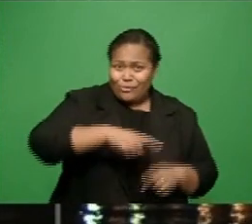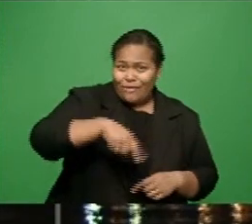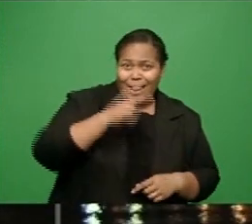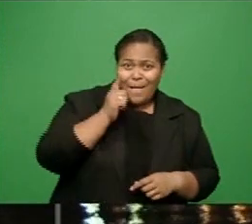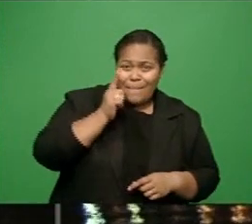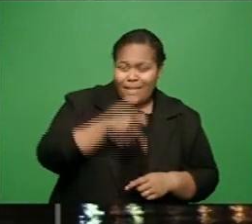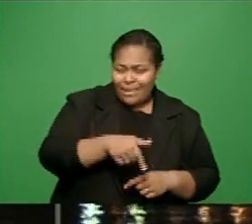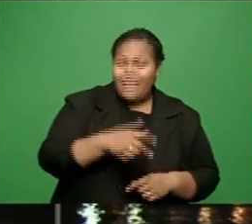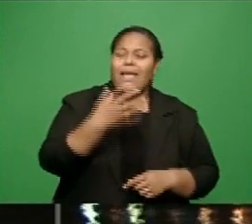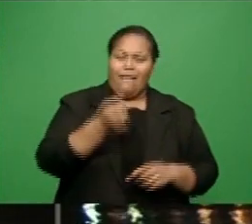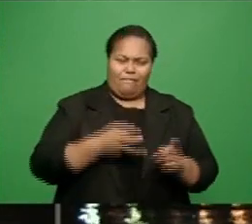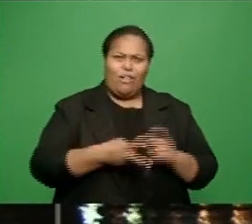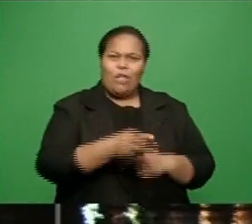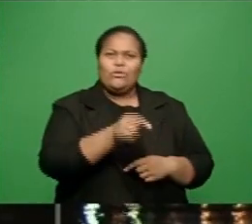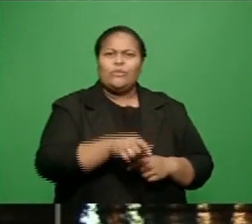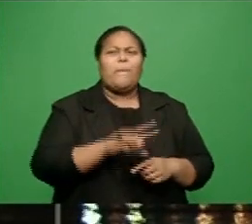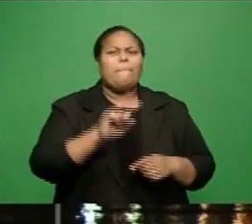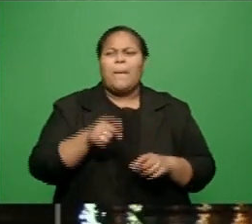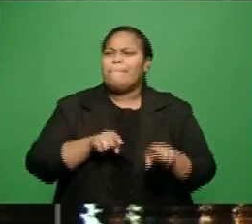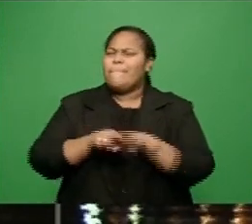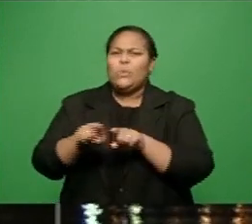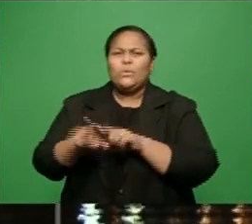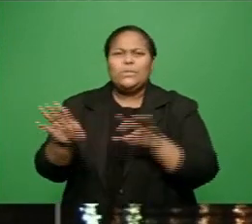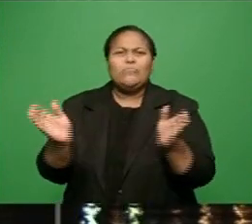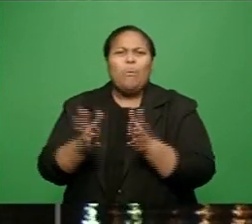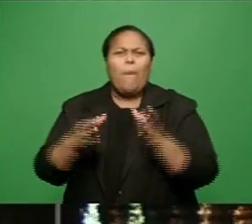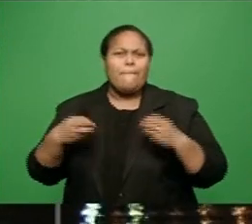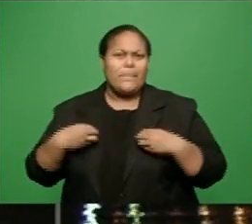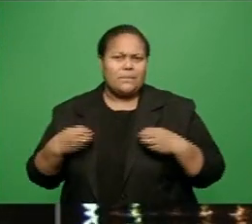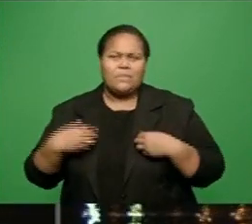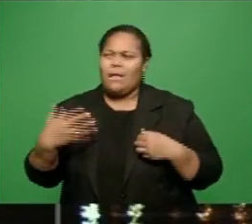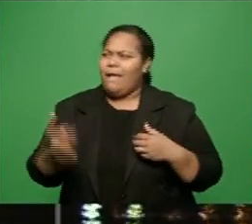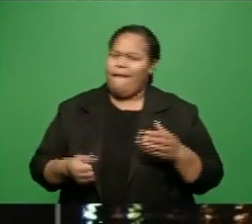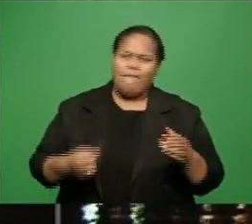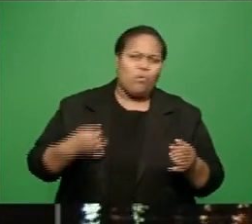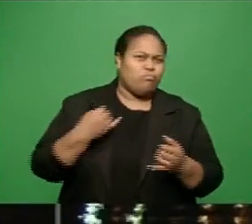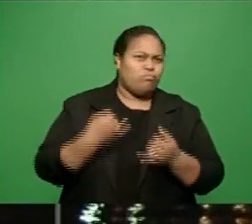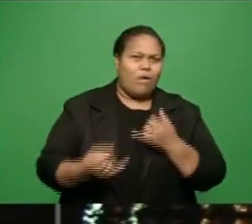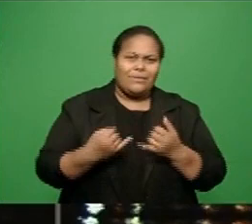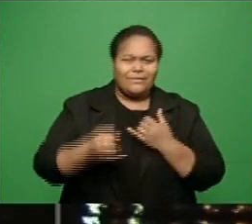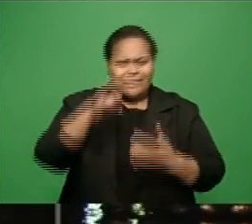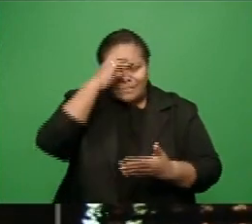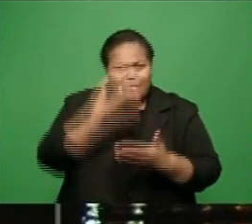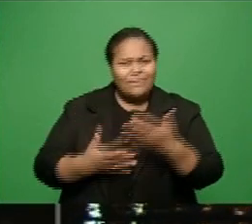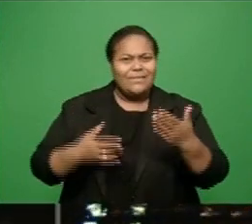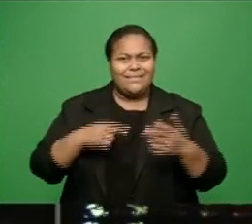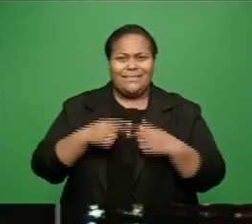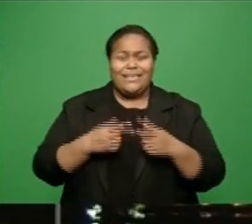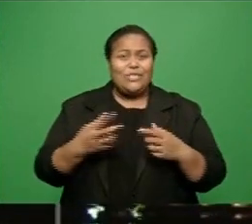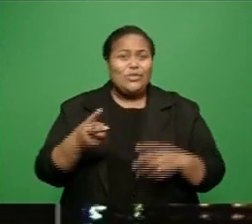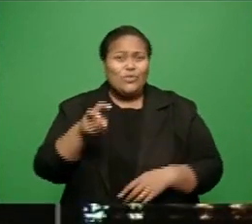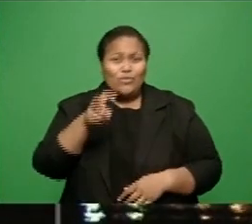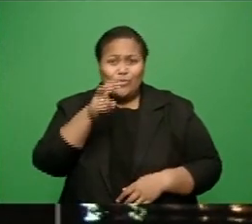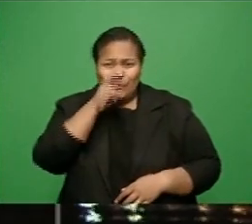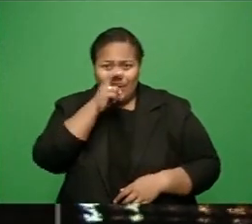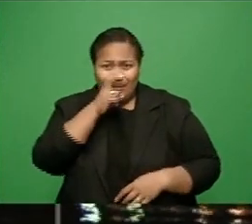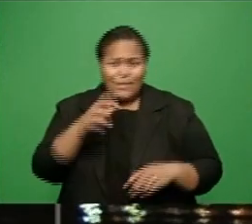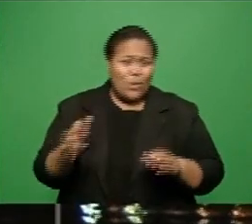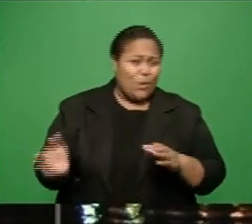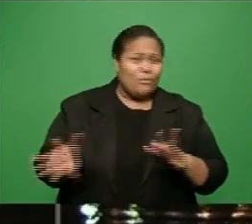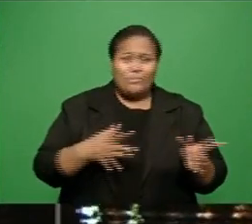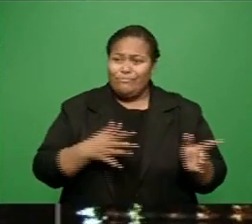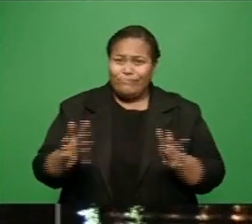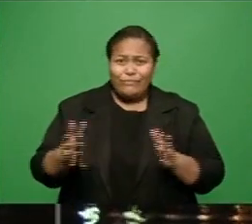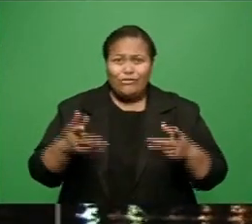of the worst-stricken economies, small businesses have had the toughest go. Restrictions and movement have seen many close their doors for